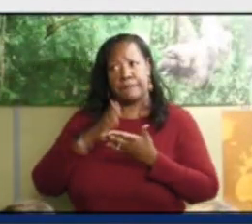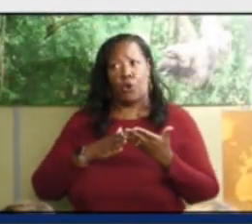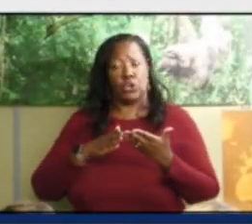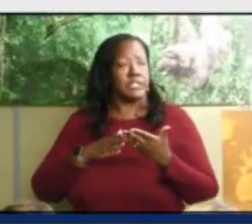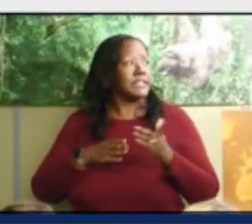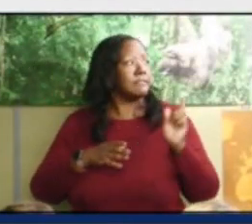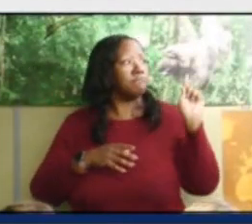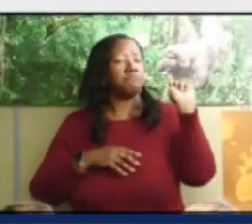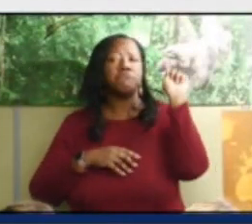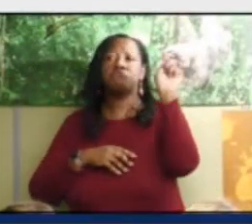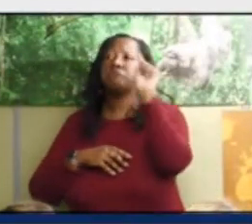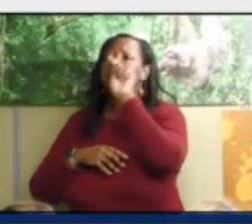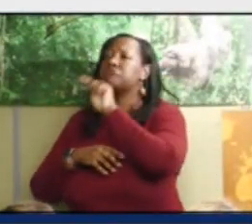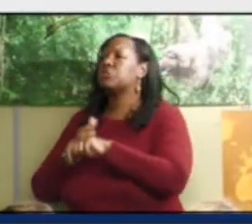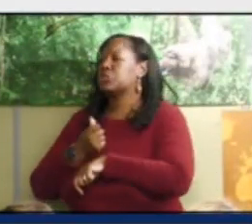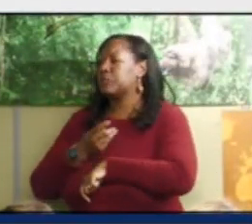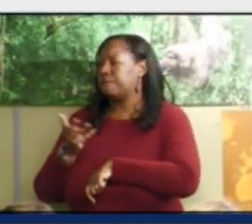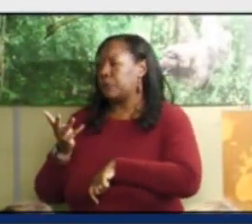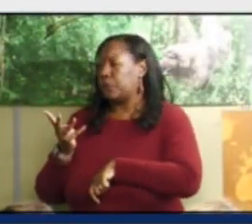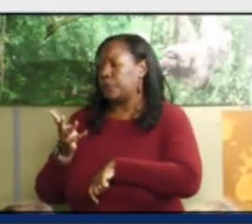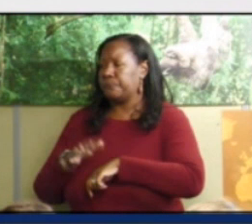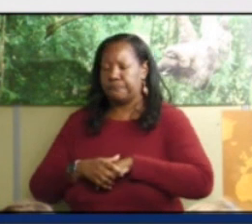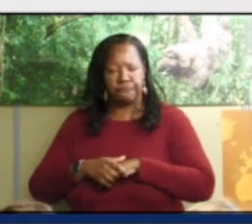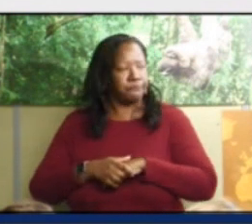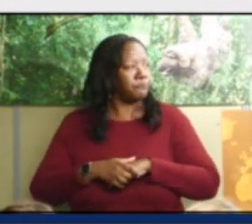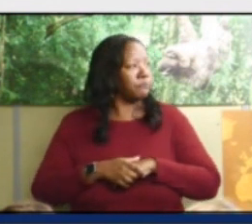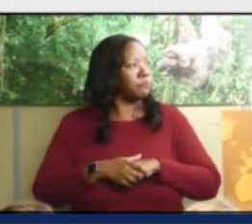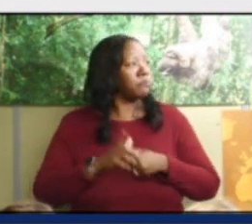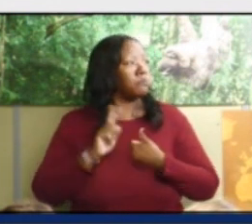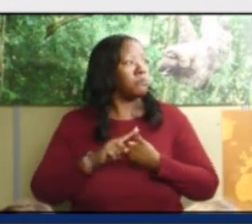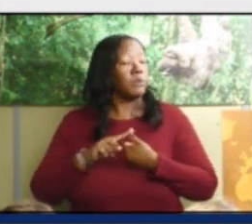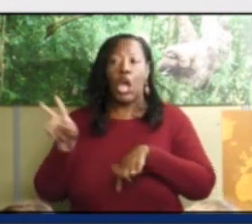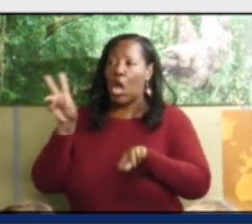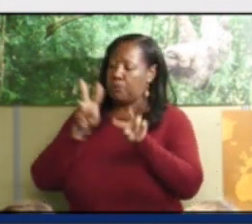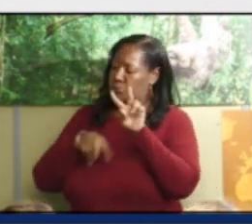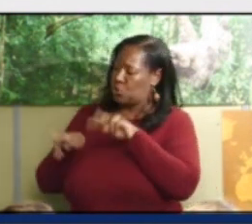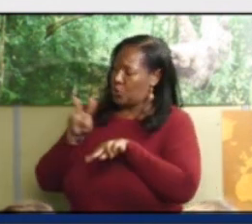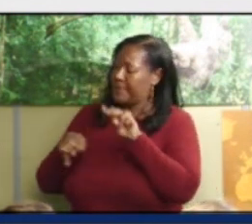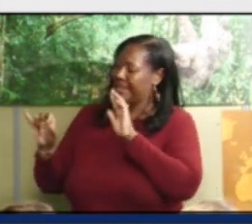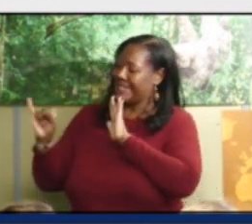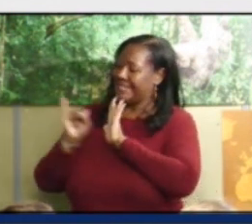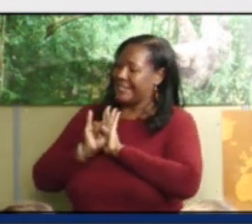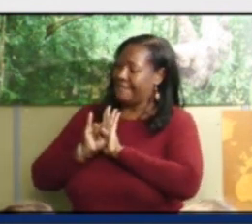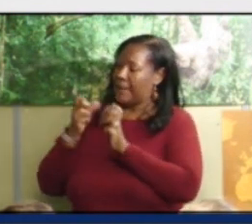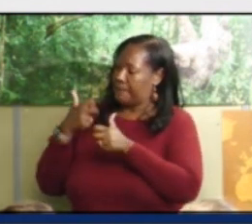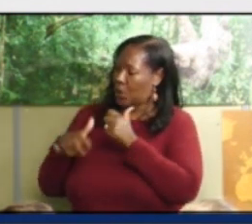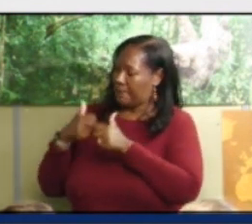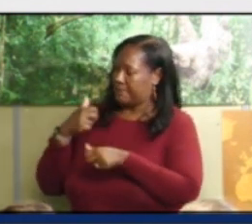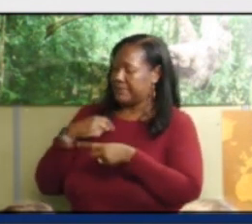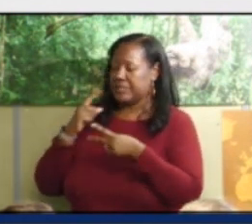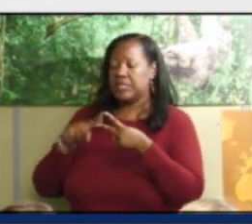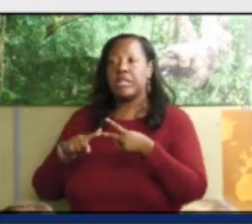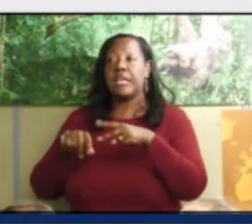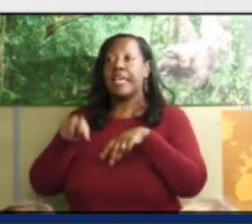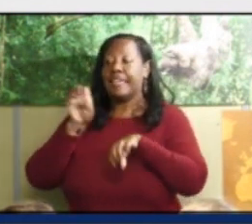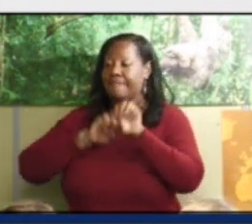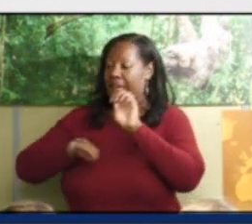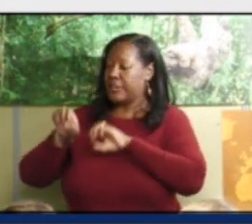a few. I can read some of these out. Observing and identifying problems, evaluating